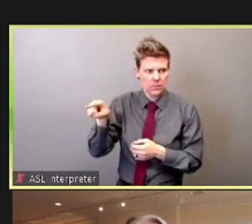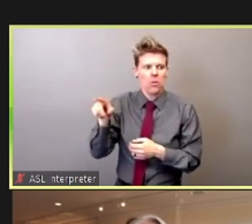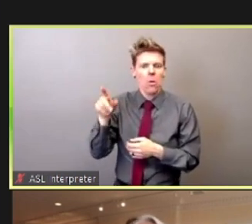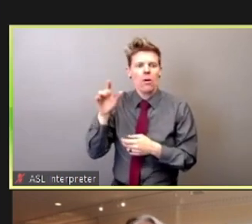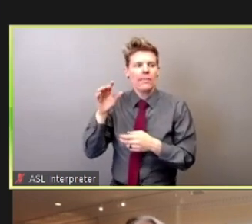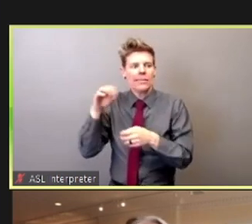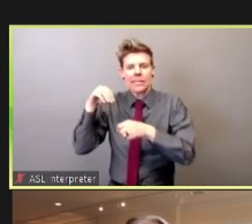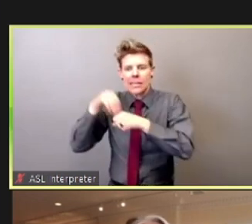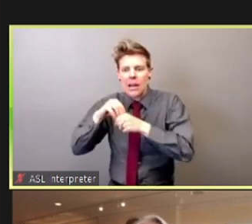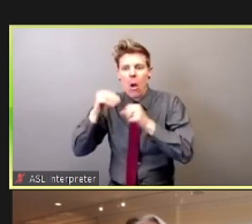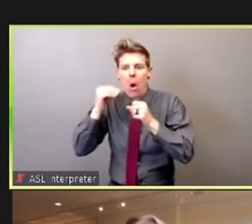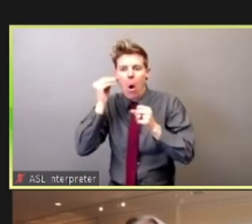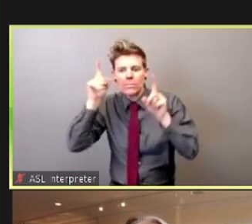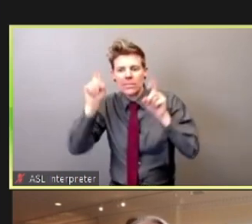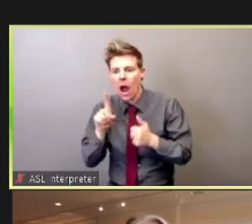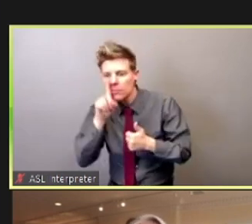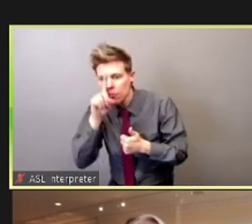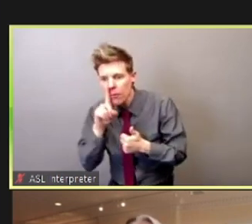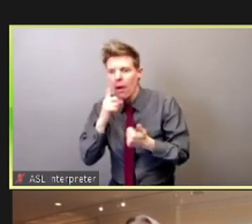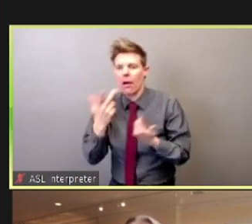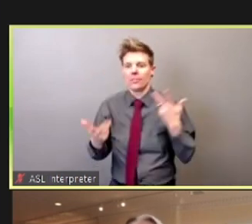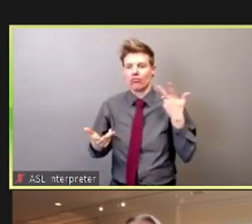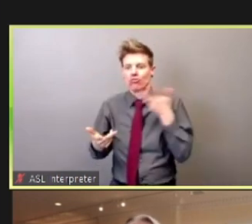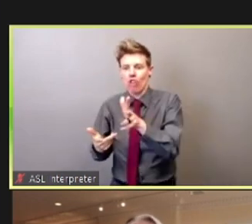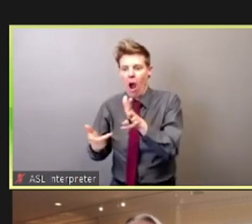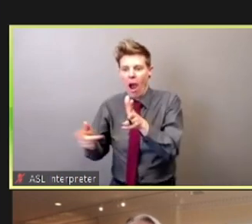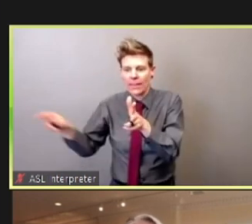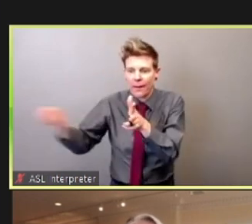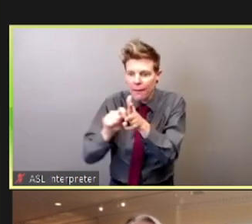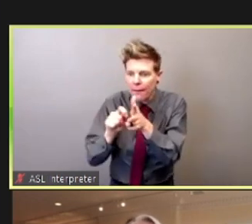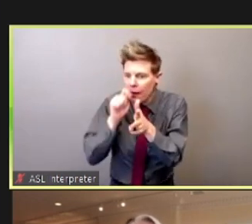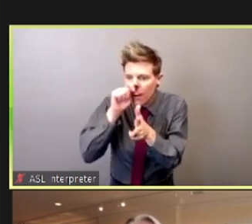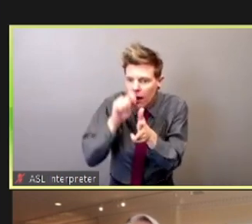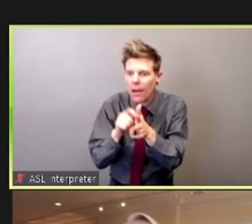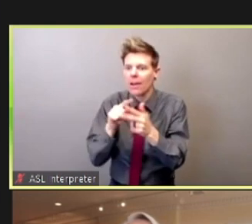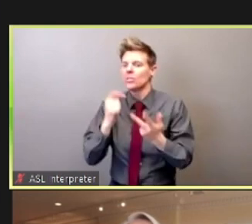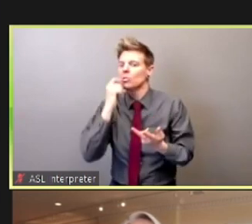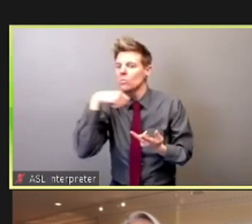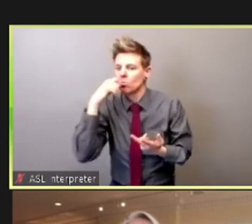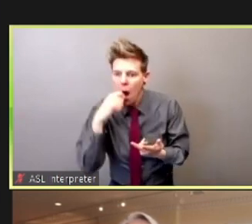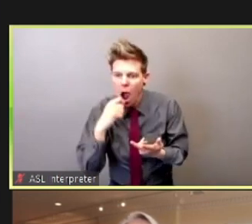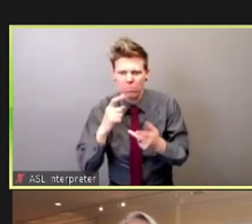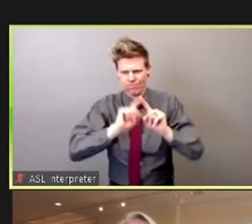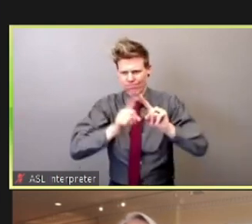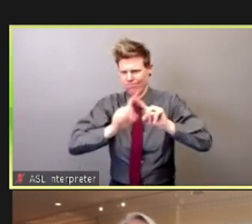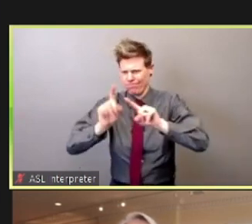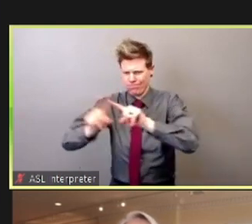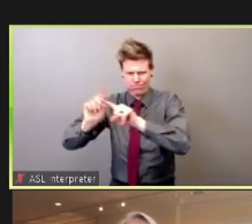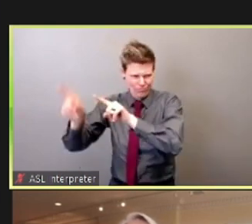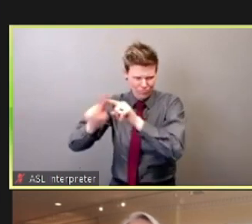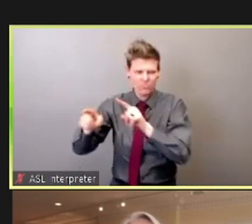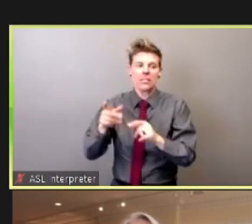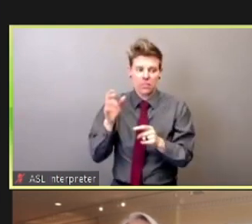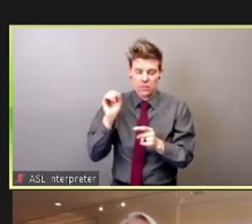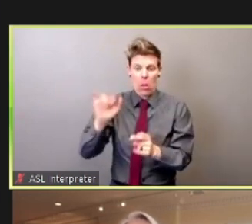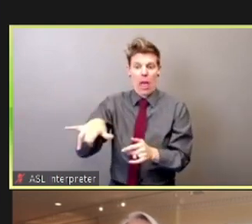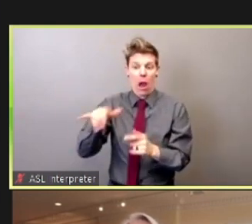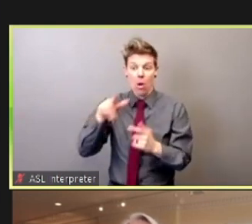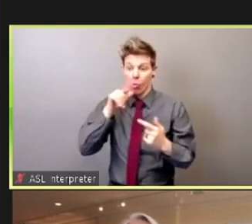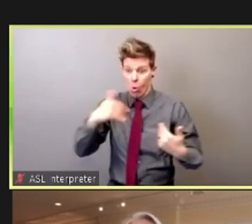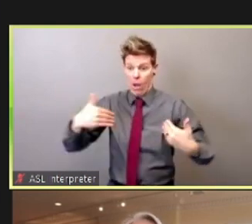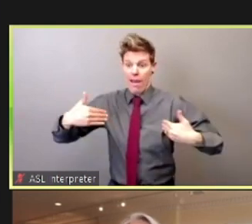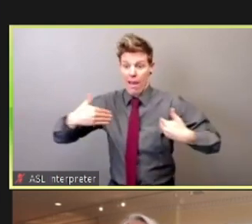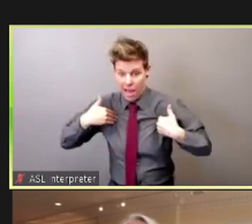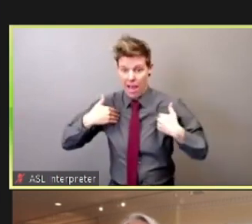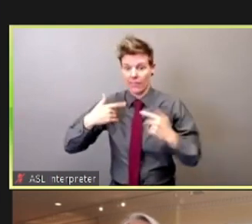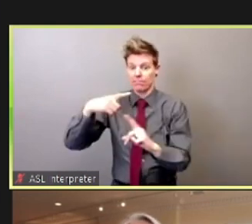you, register, get those tests. You know, you can really help us, because if we know that we've got a positive case, we can do something about